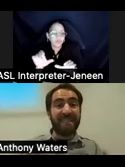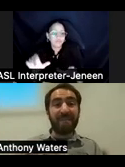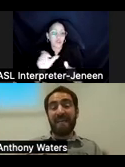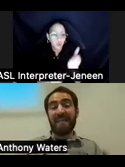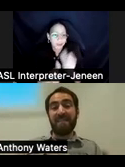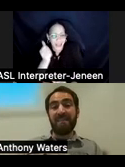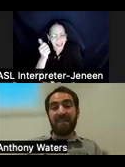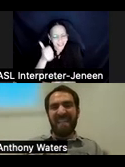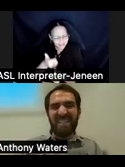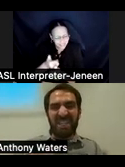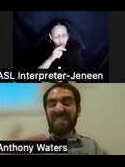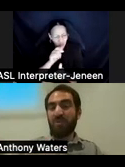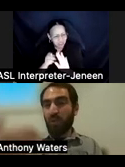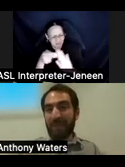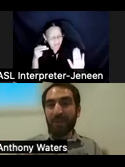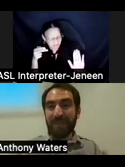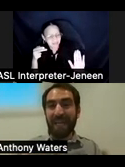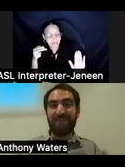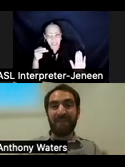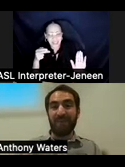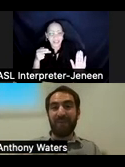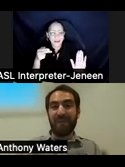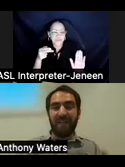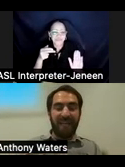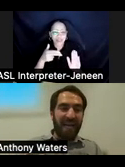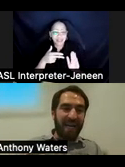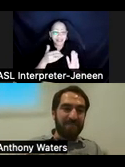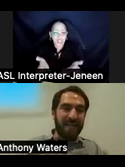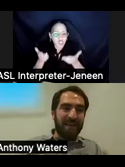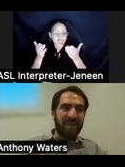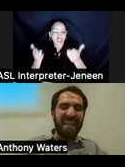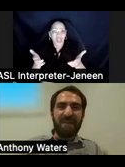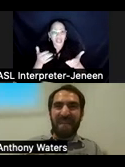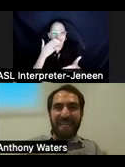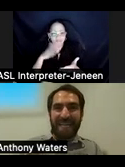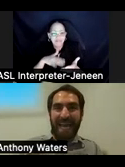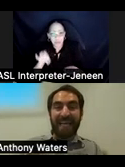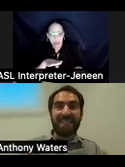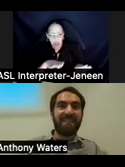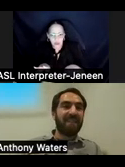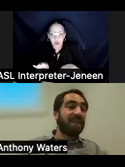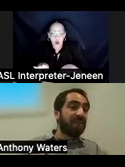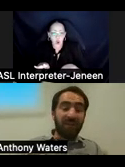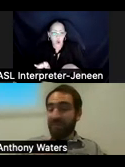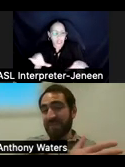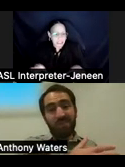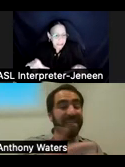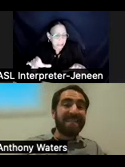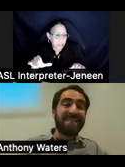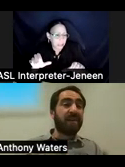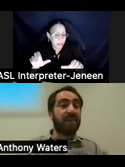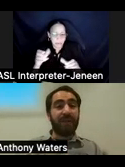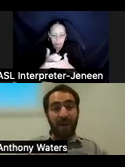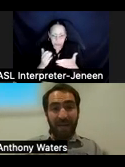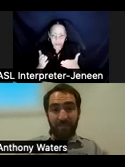very stigmatizing. It suggests criminal behavior. They committed an act. No, suicide